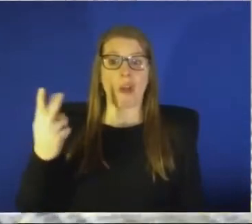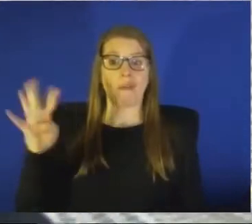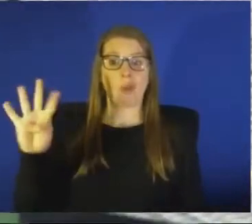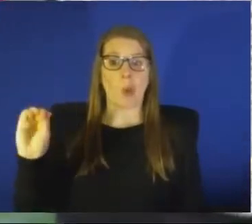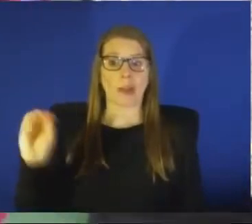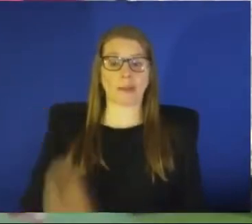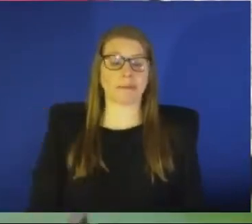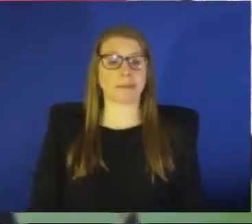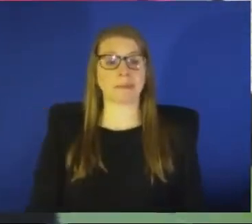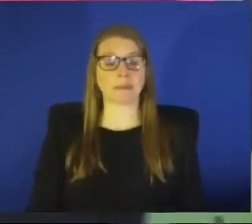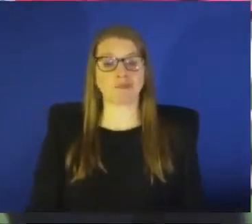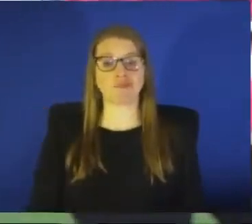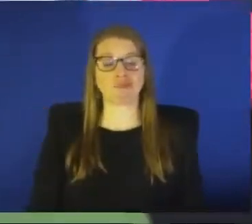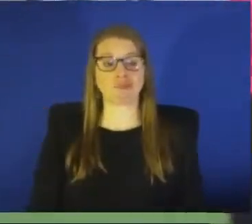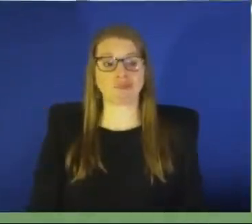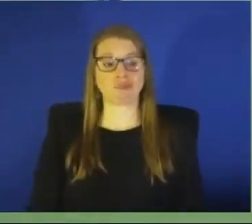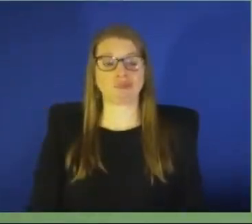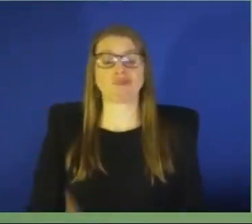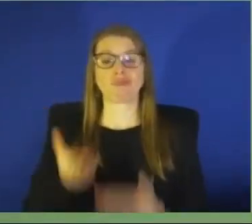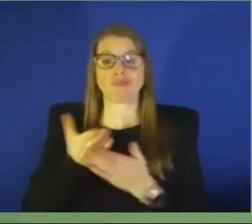All right, I'm just checking to see. Hold on.